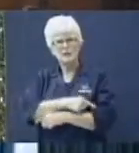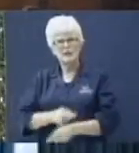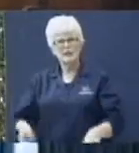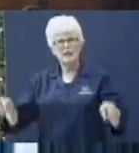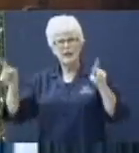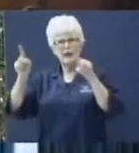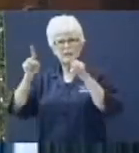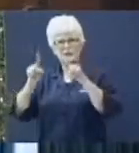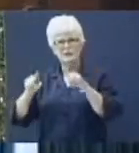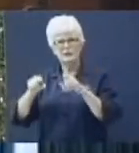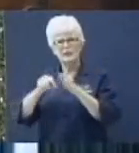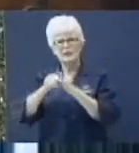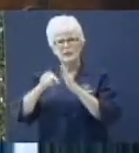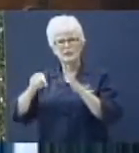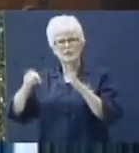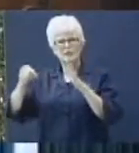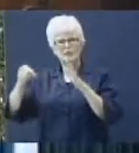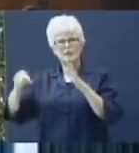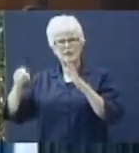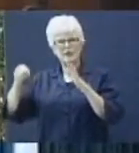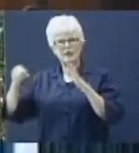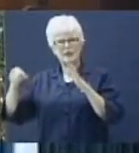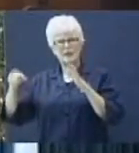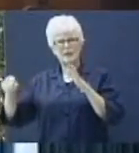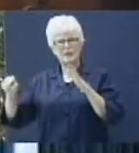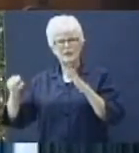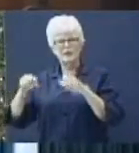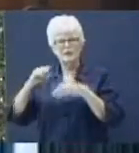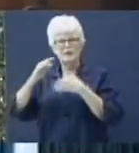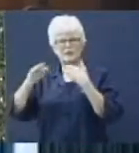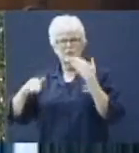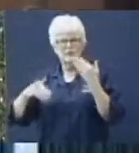the belfries of all